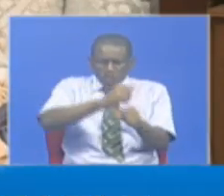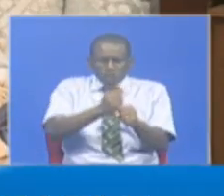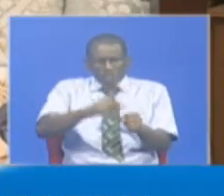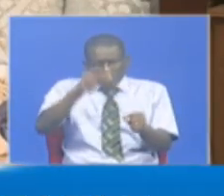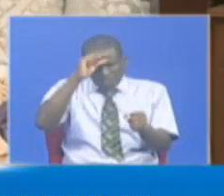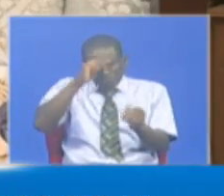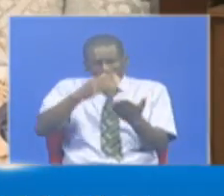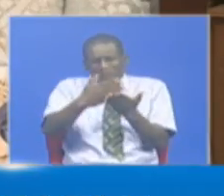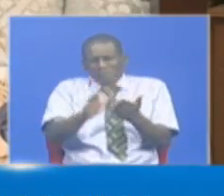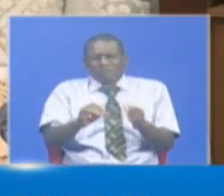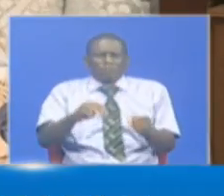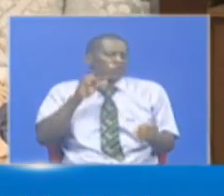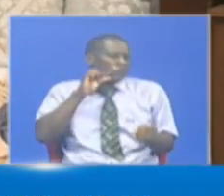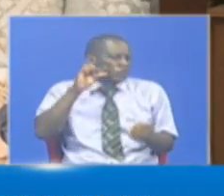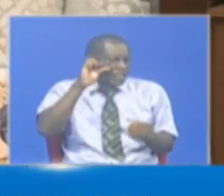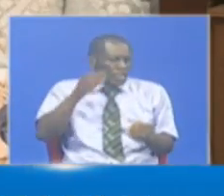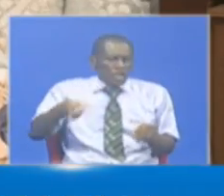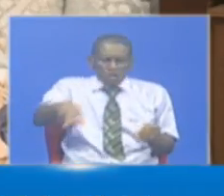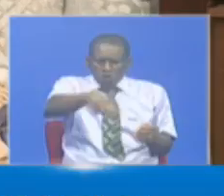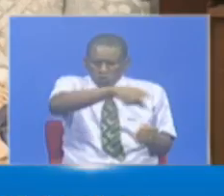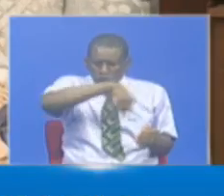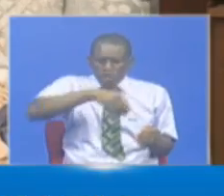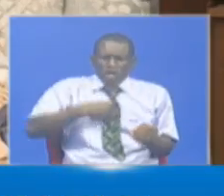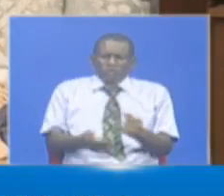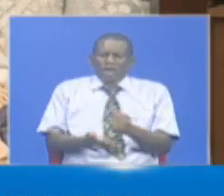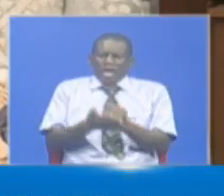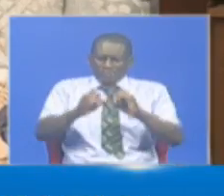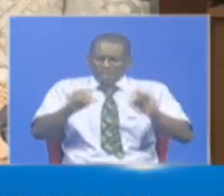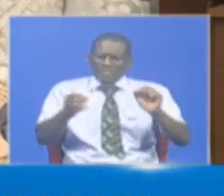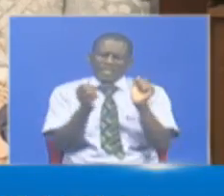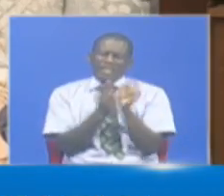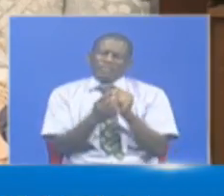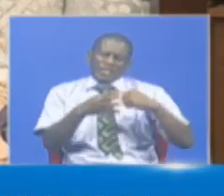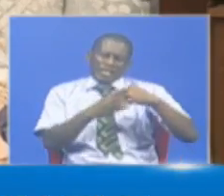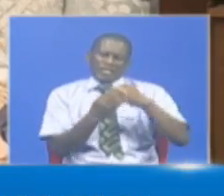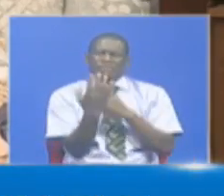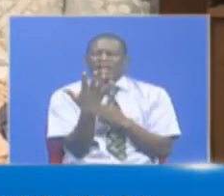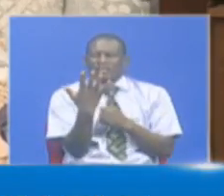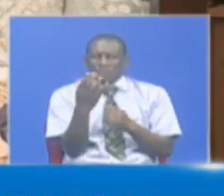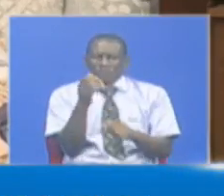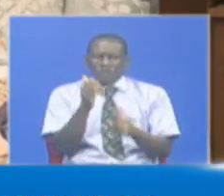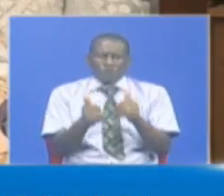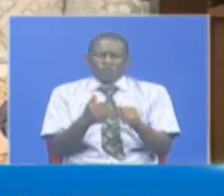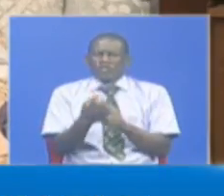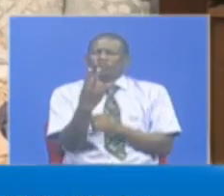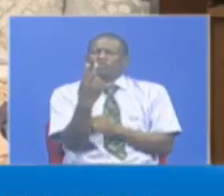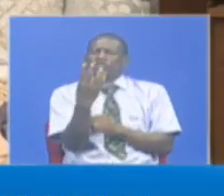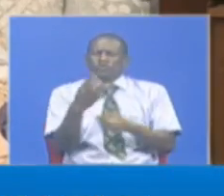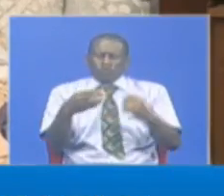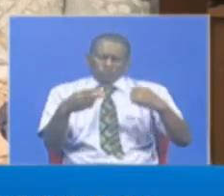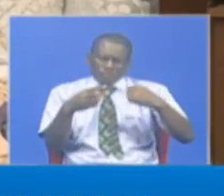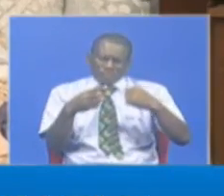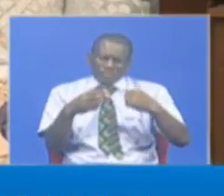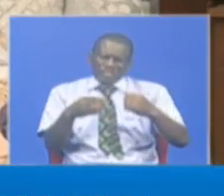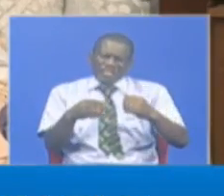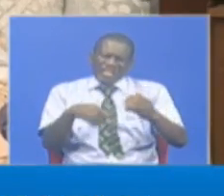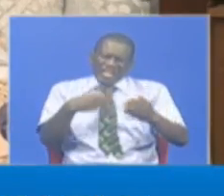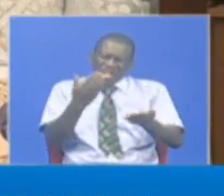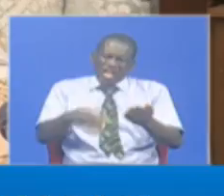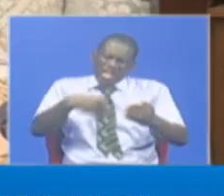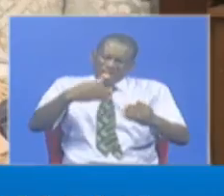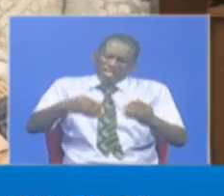of Gender, we have the helpline 1195, which is 24/7, so that anybody